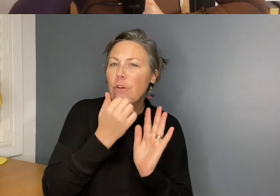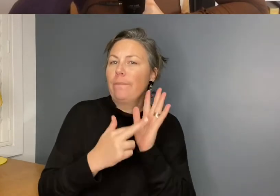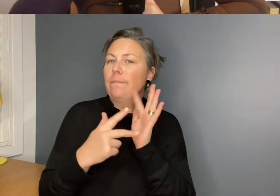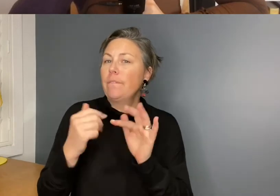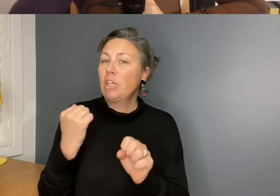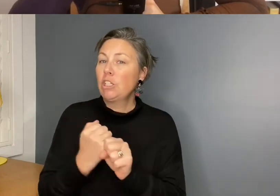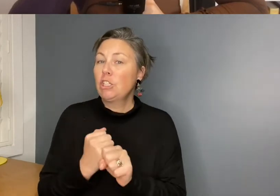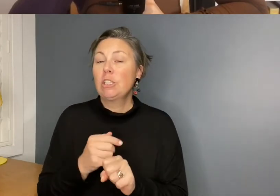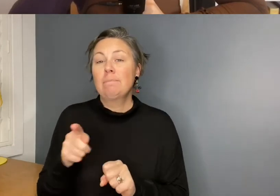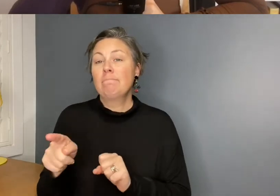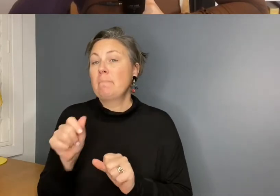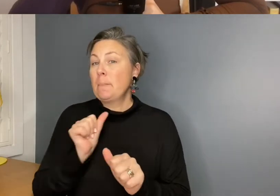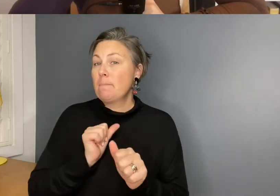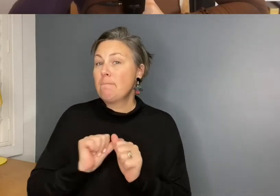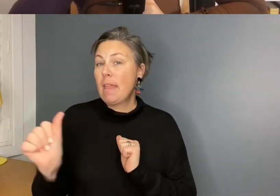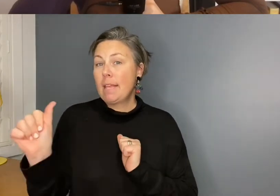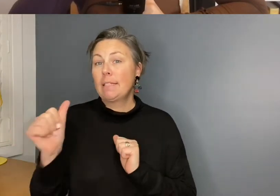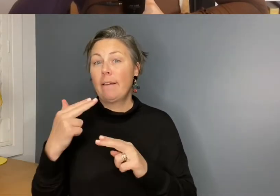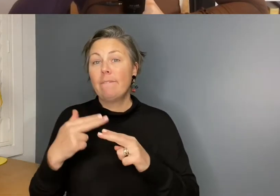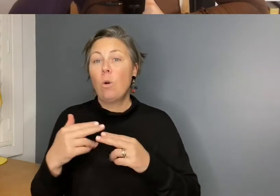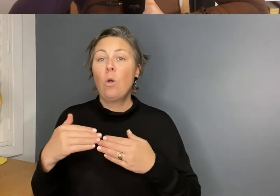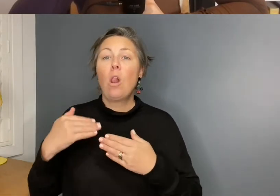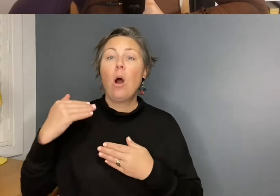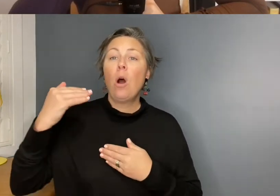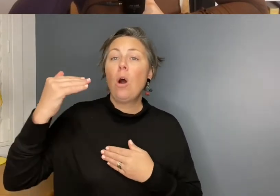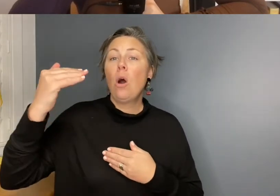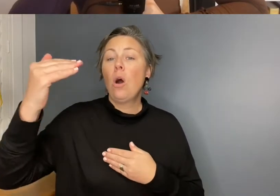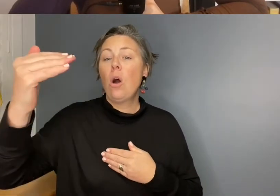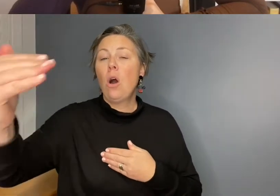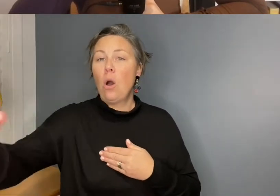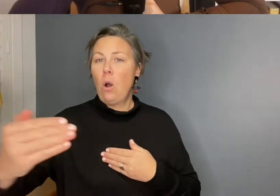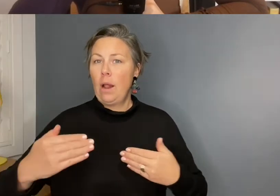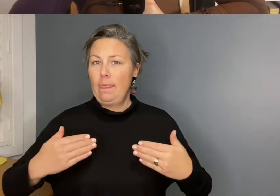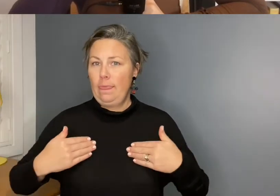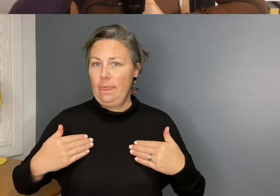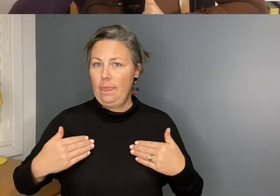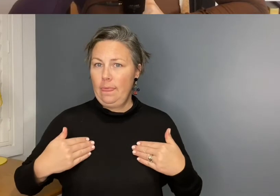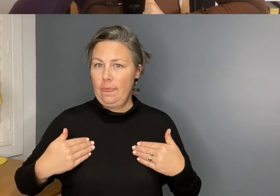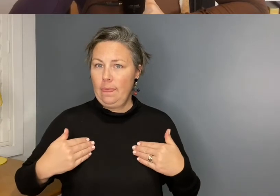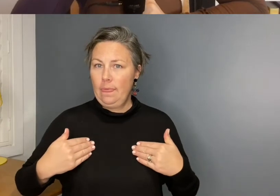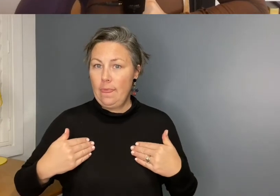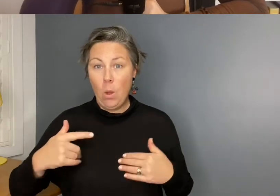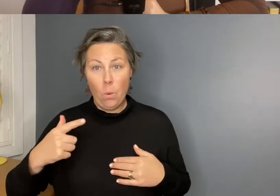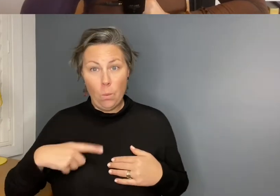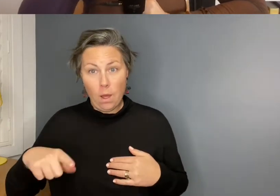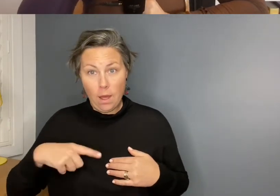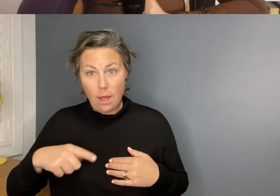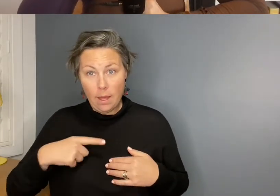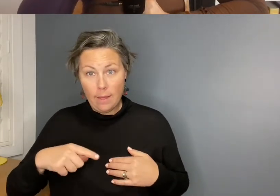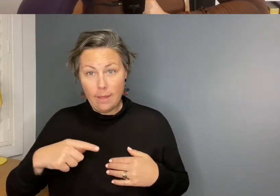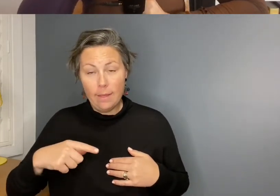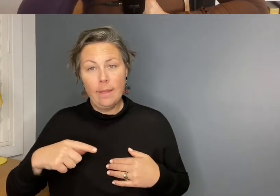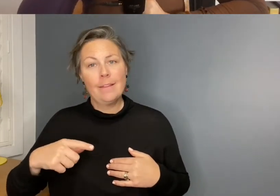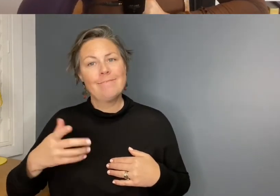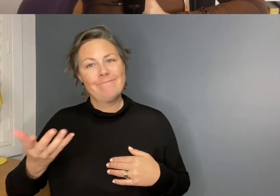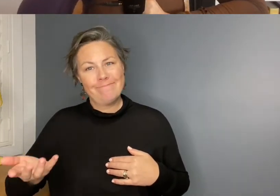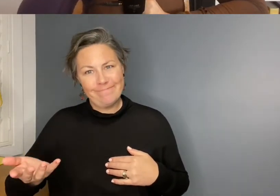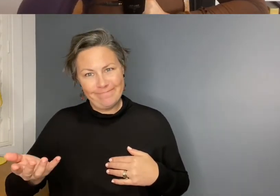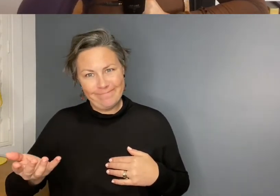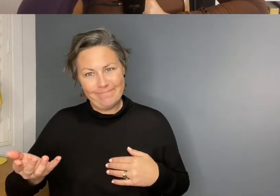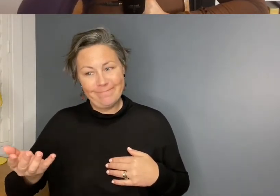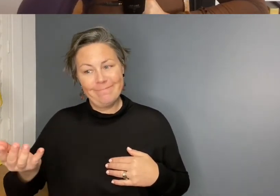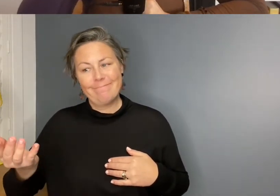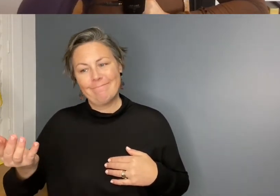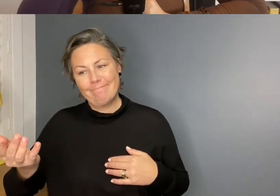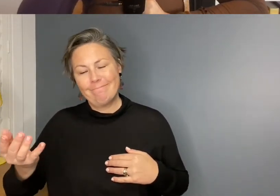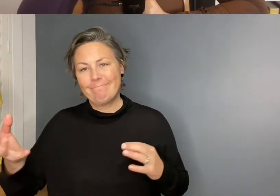with longer term health benefits. But if we look at why that is, a big part of that comes back to another topic that we